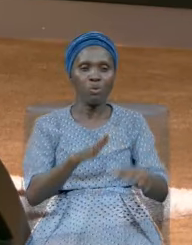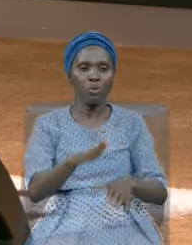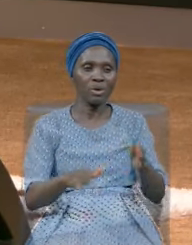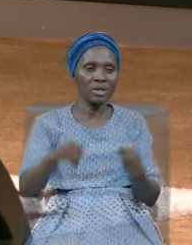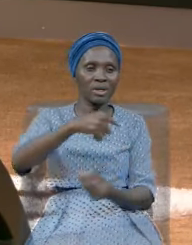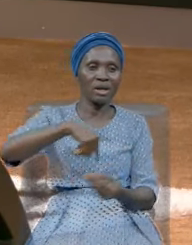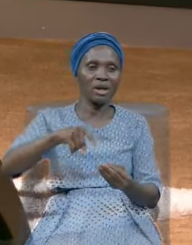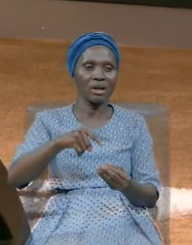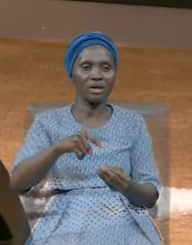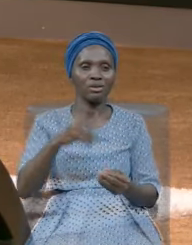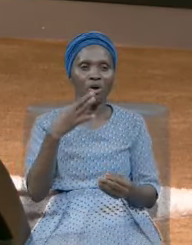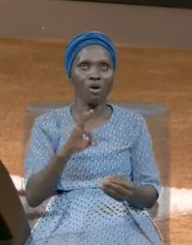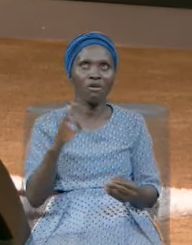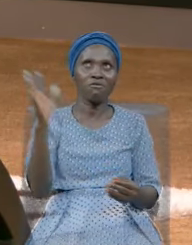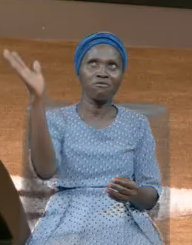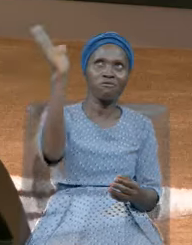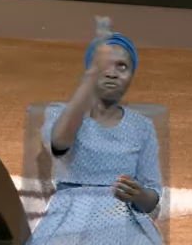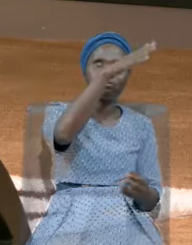whose fruit